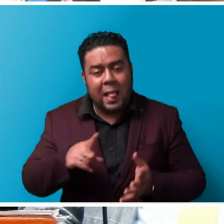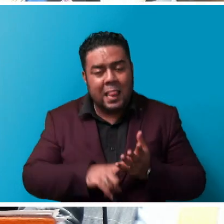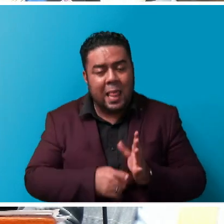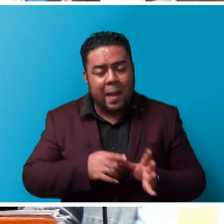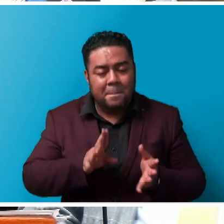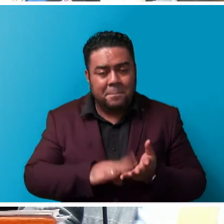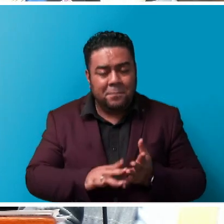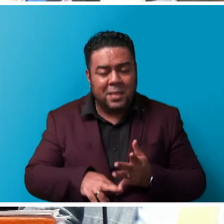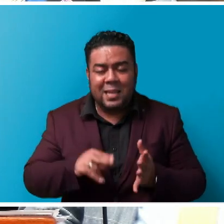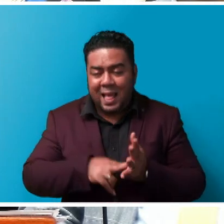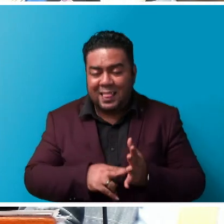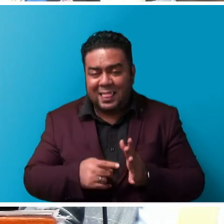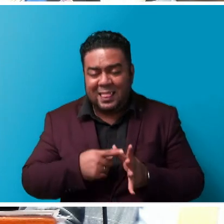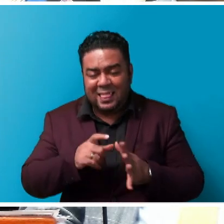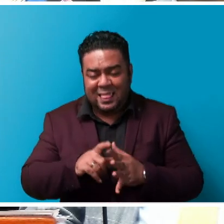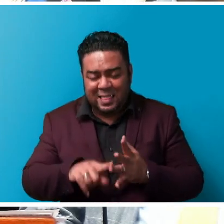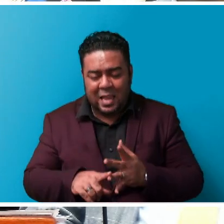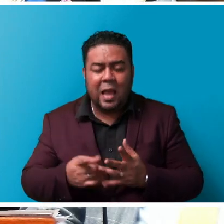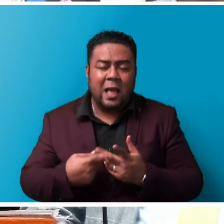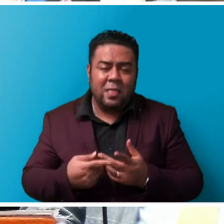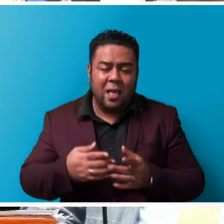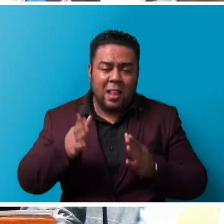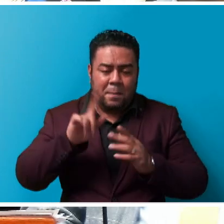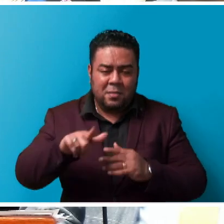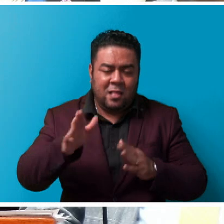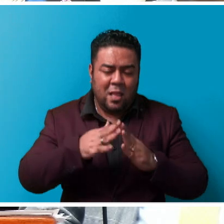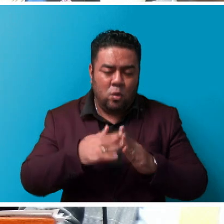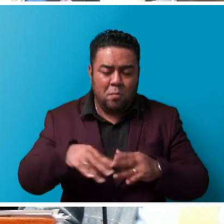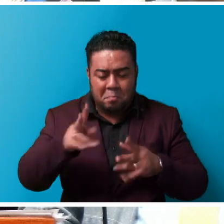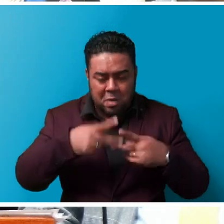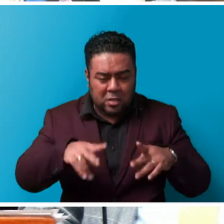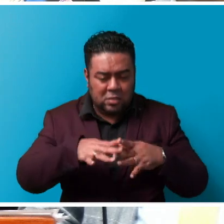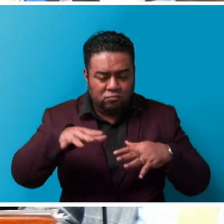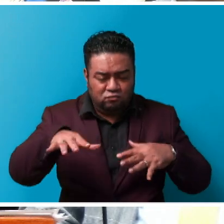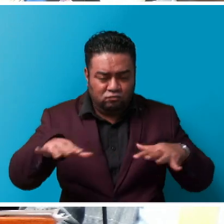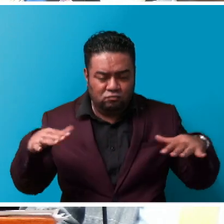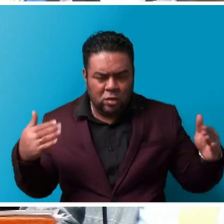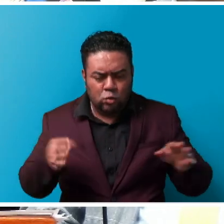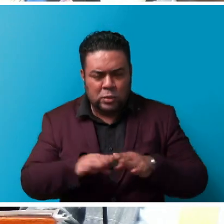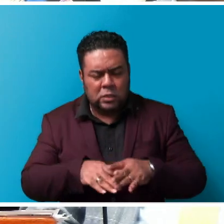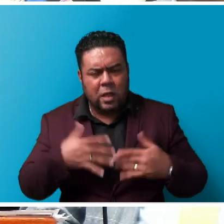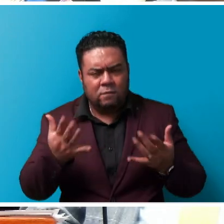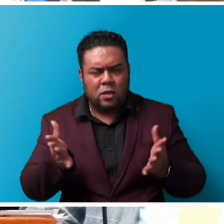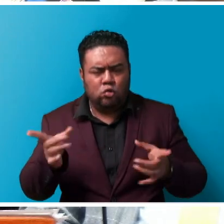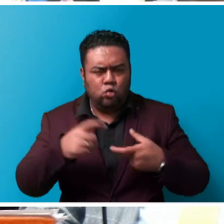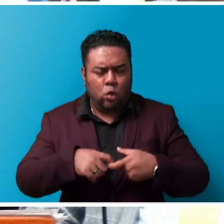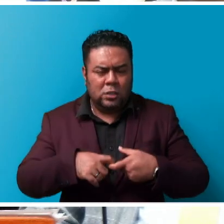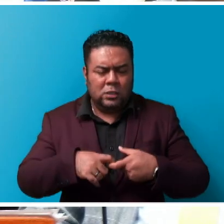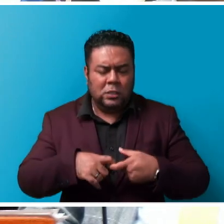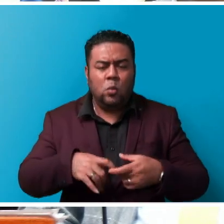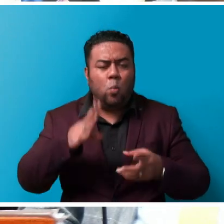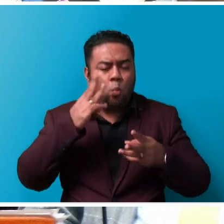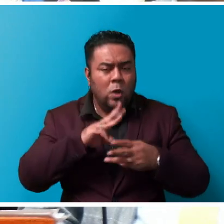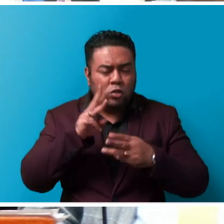and Lambasa Township, and joint stakeholder workshops have been held, and we continue